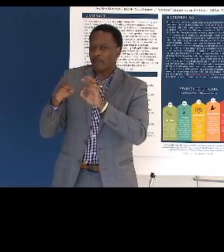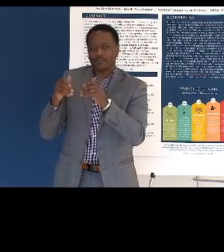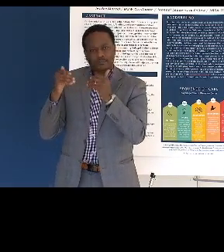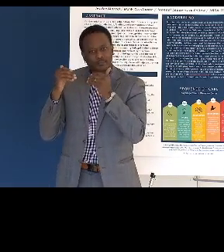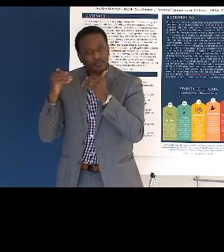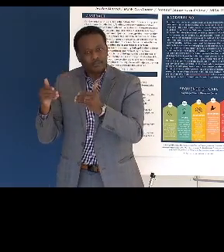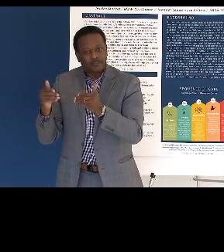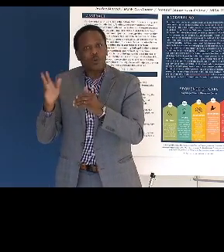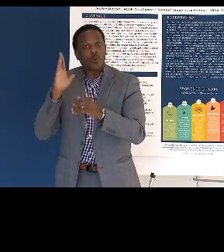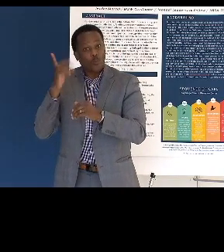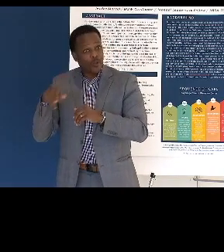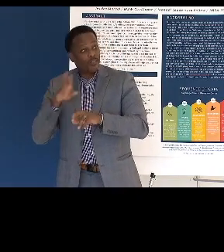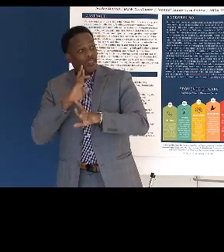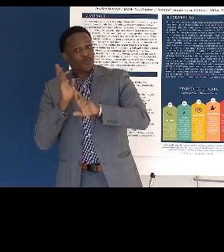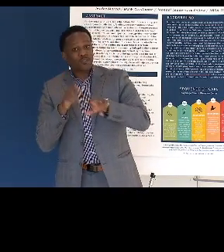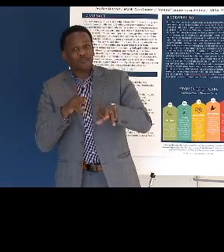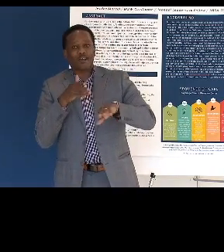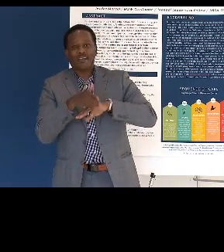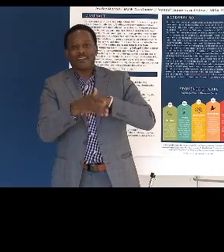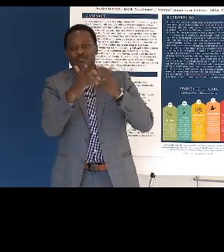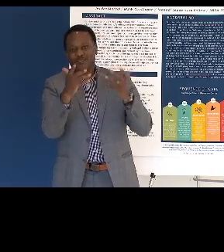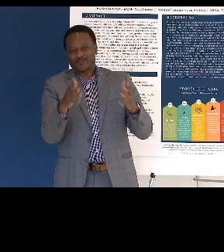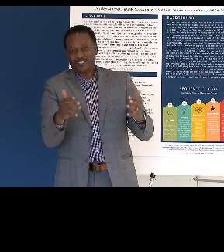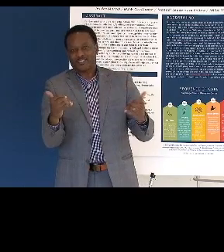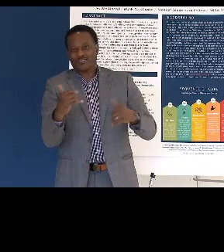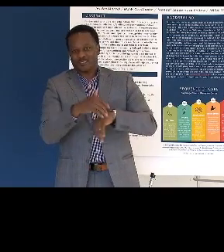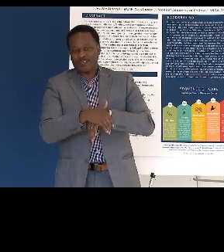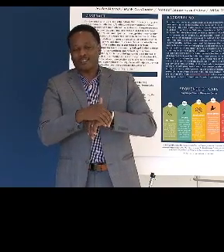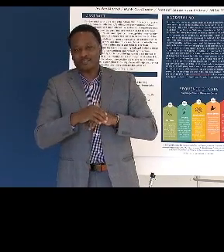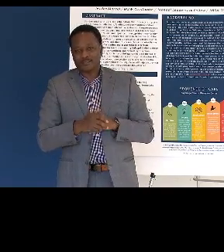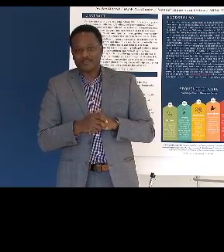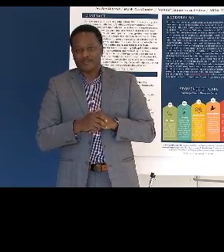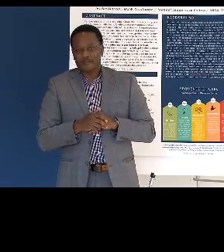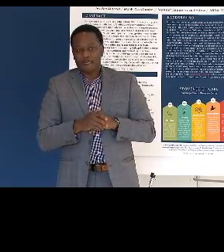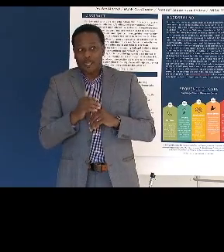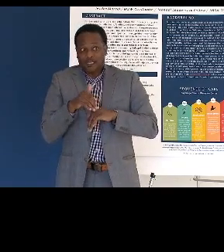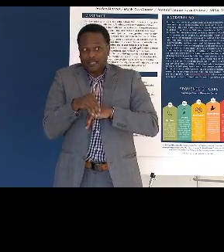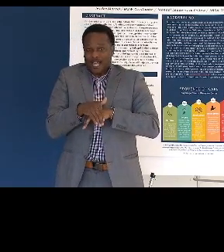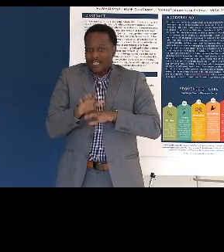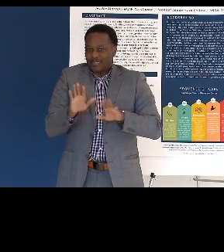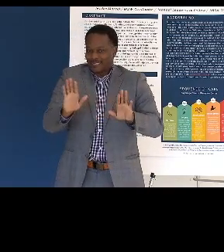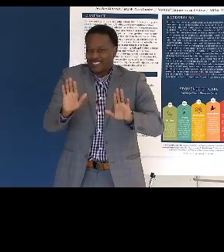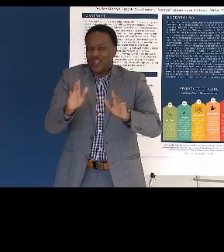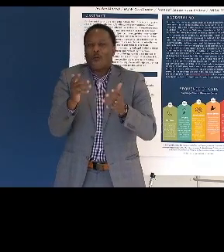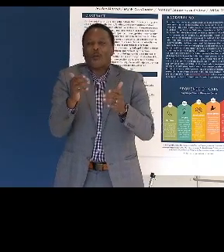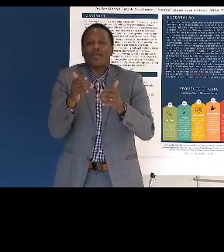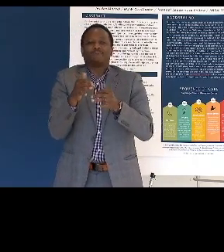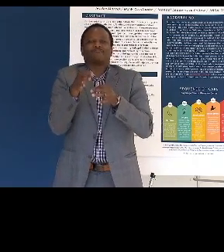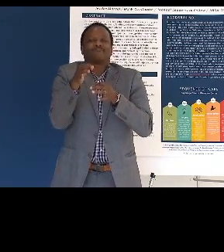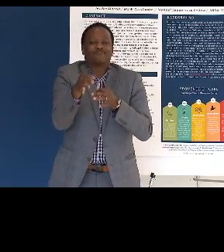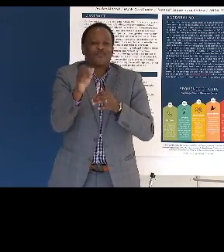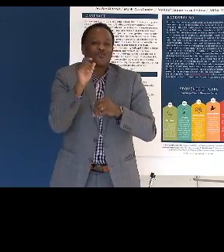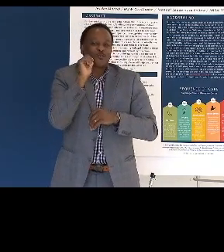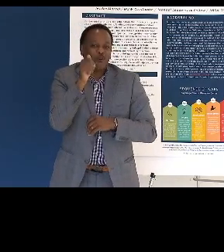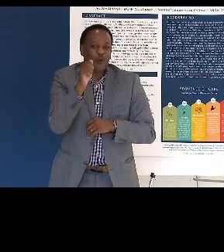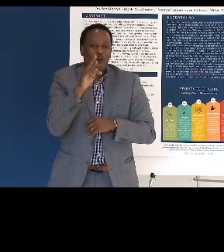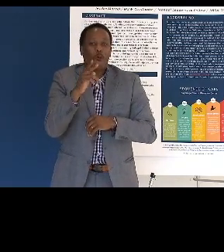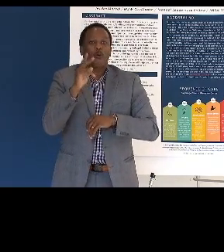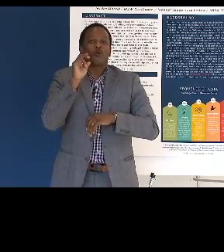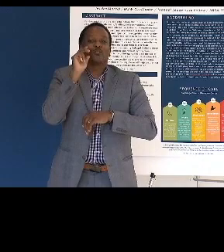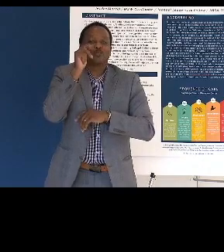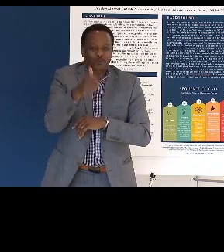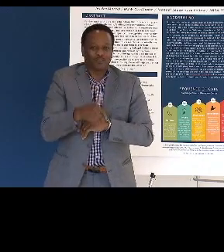they'll respond to you after the session, but not this evening, maybe tomorrow or the day